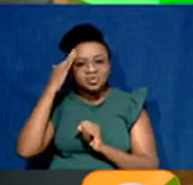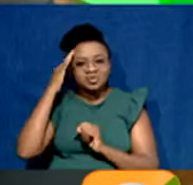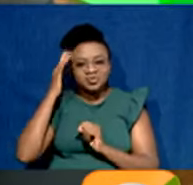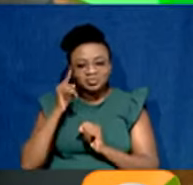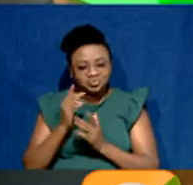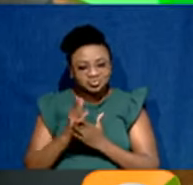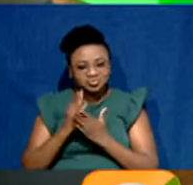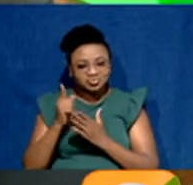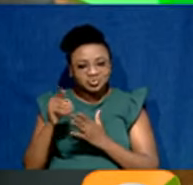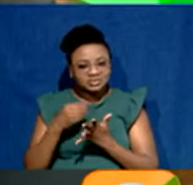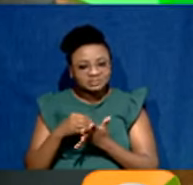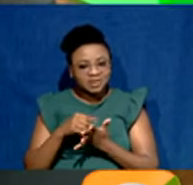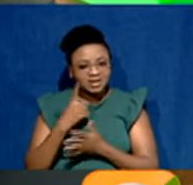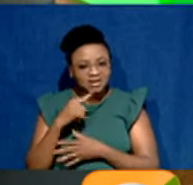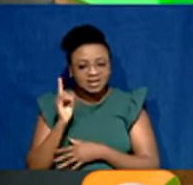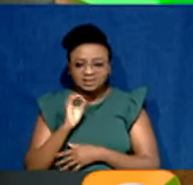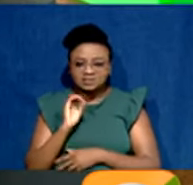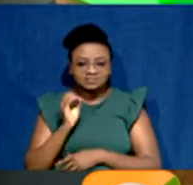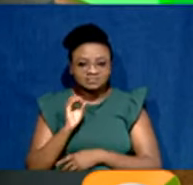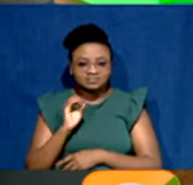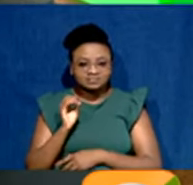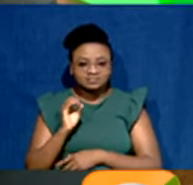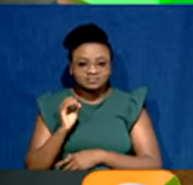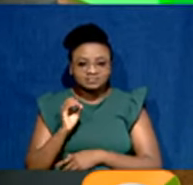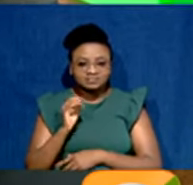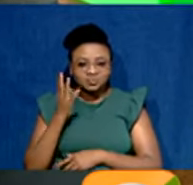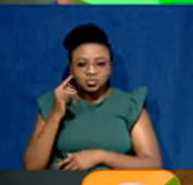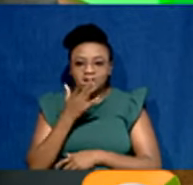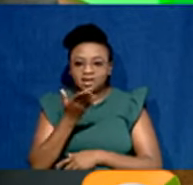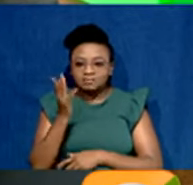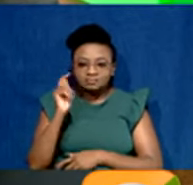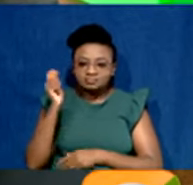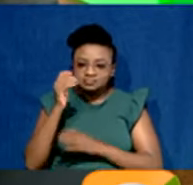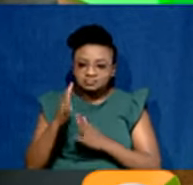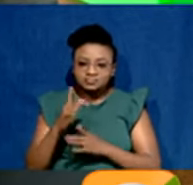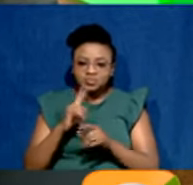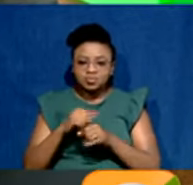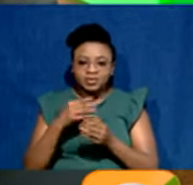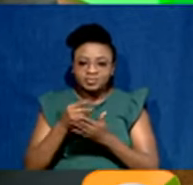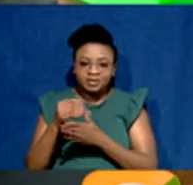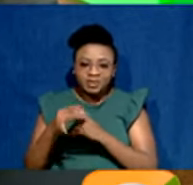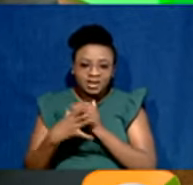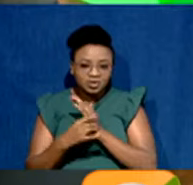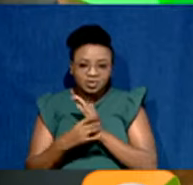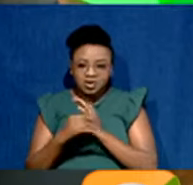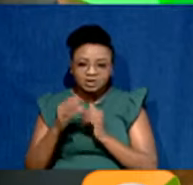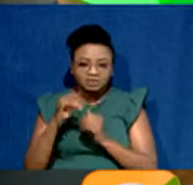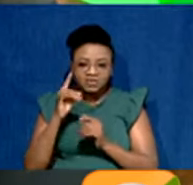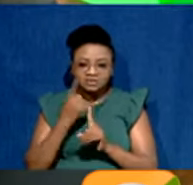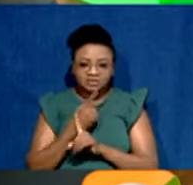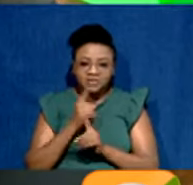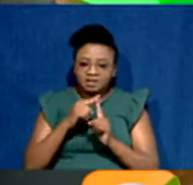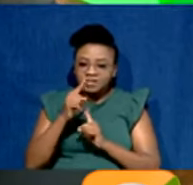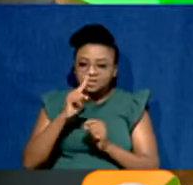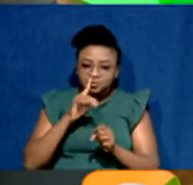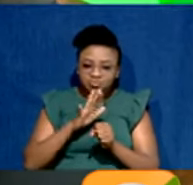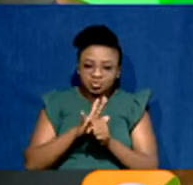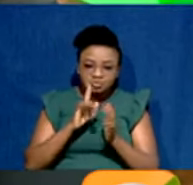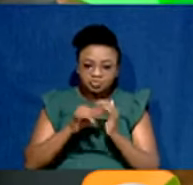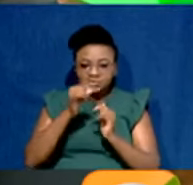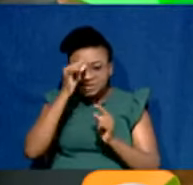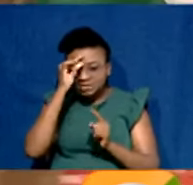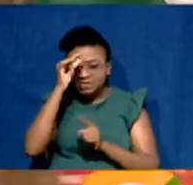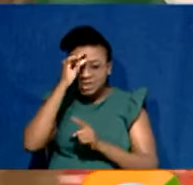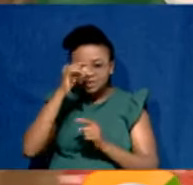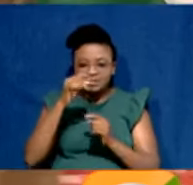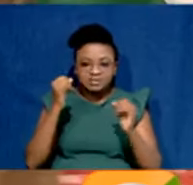that actually Kenyans are spending when they go to buy the dollar. You promised that the government-to-government deal would fix this